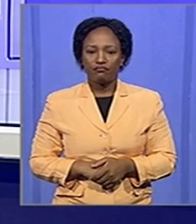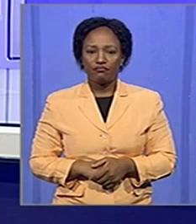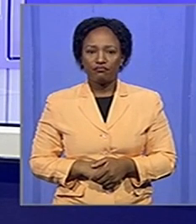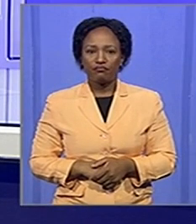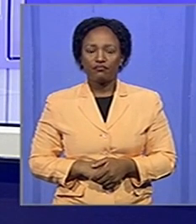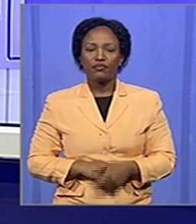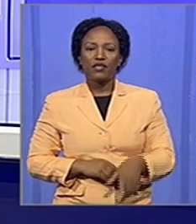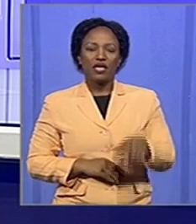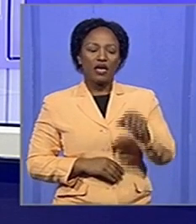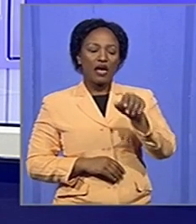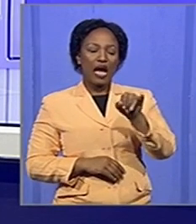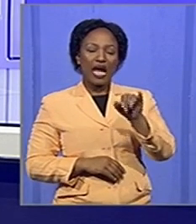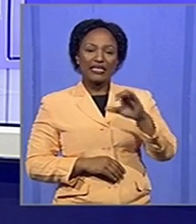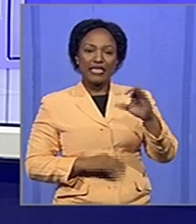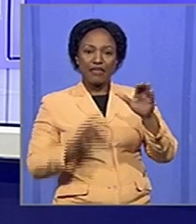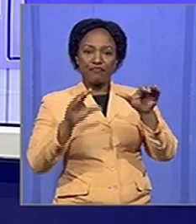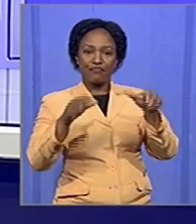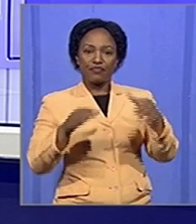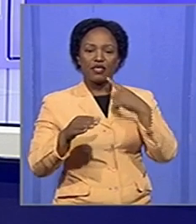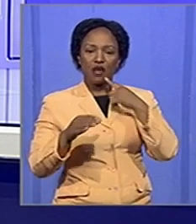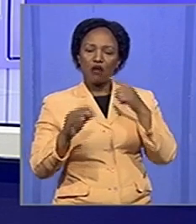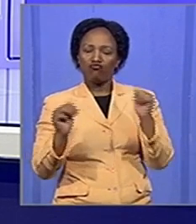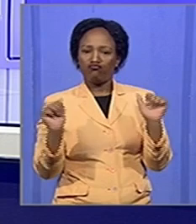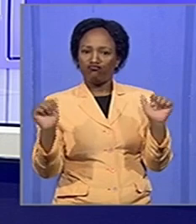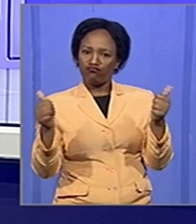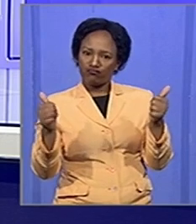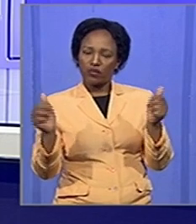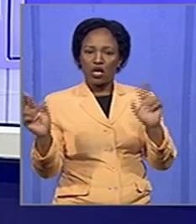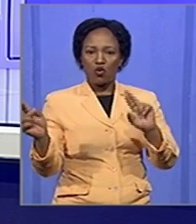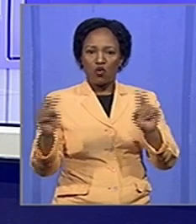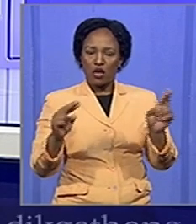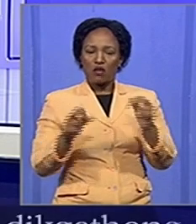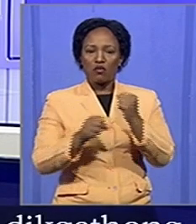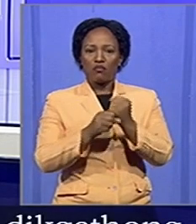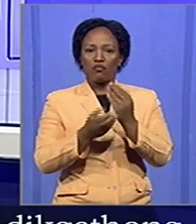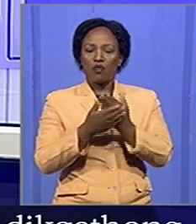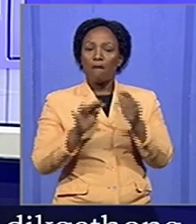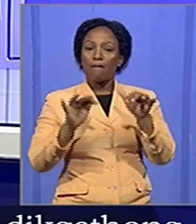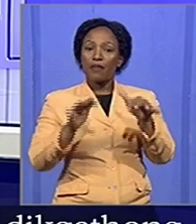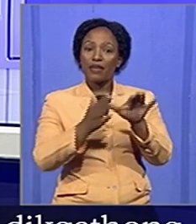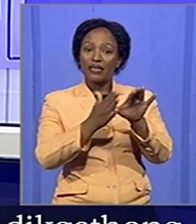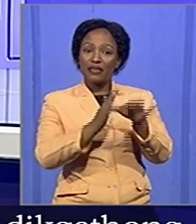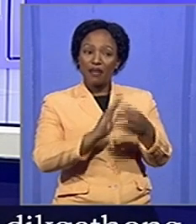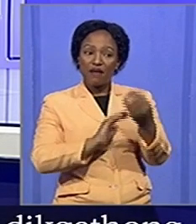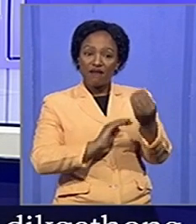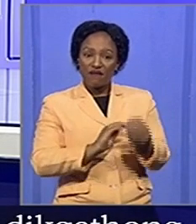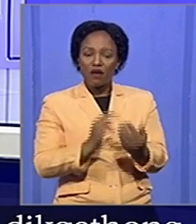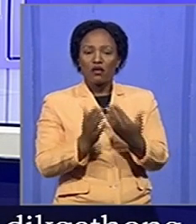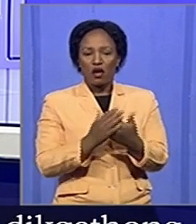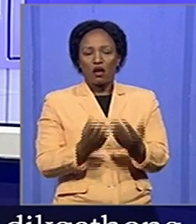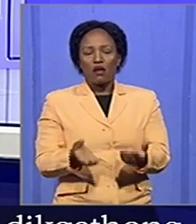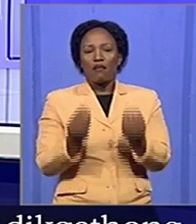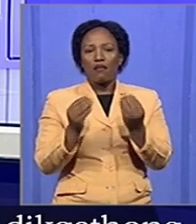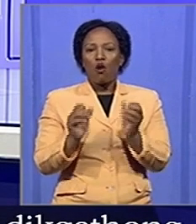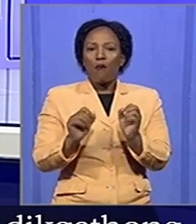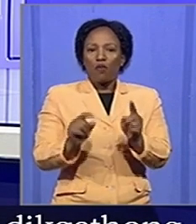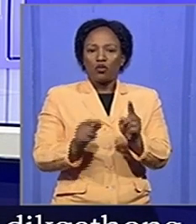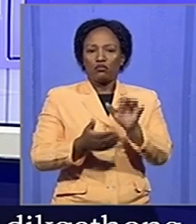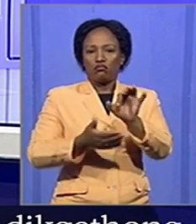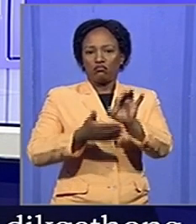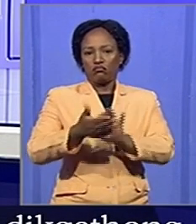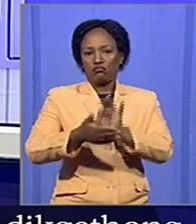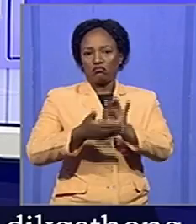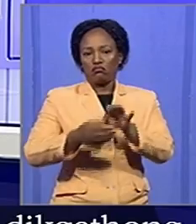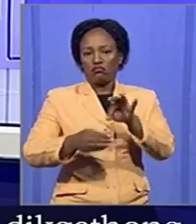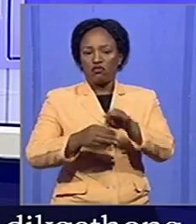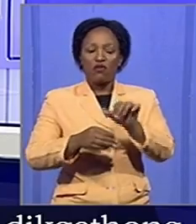Komishini ya dikgetho e re e malalalaotswe ho netefatsa hore batho ba phelang le boqhwala le bona ba fumana monyetla wa ho kgetha dikgethong tsena tse